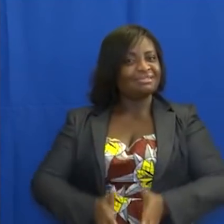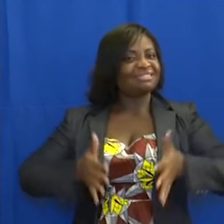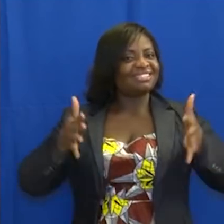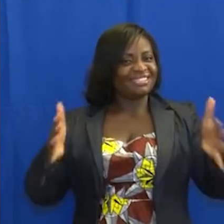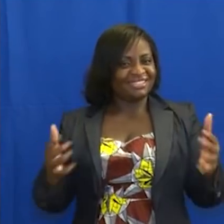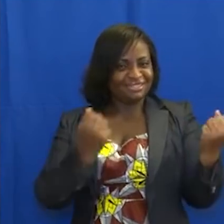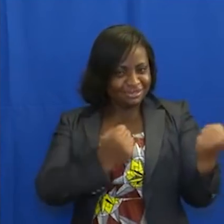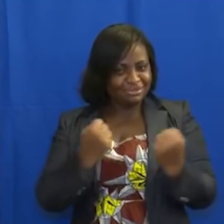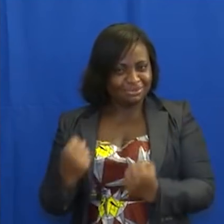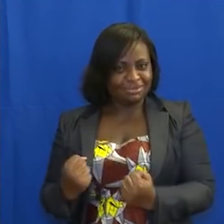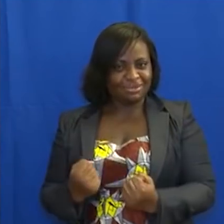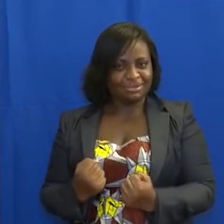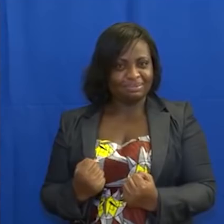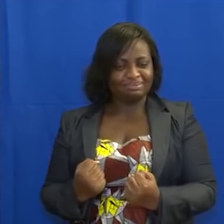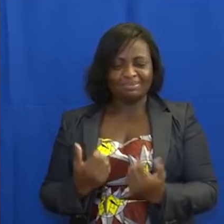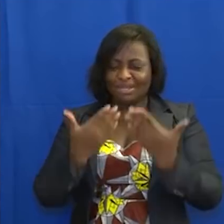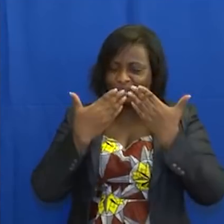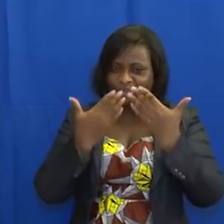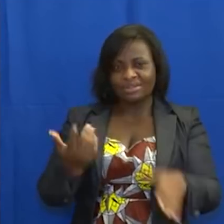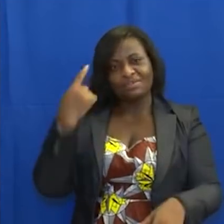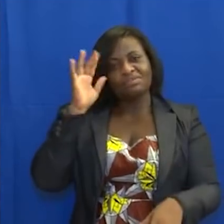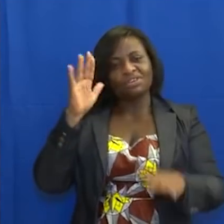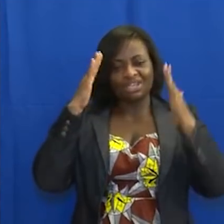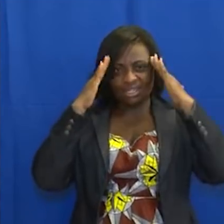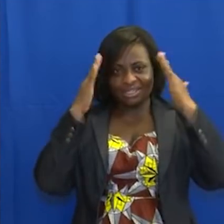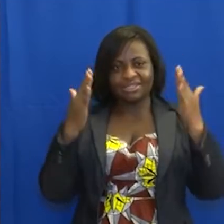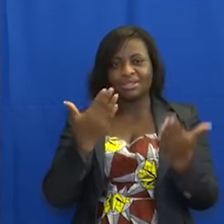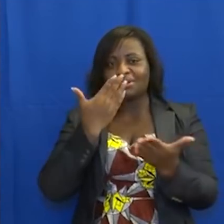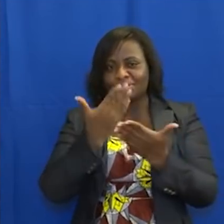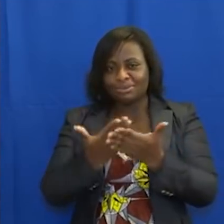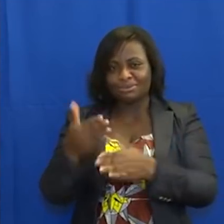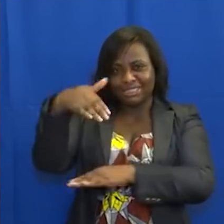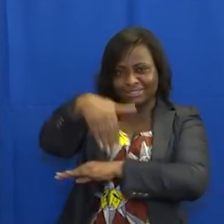and strong. I thank you for your attention, and have a good night.